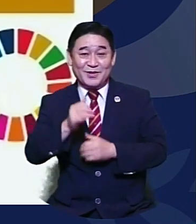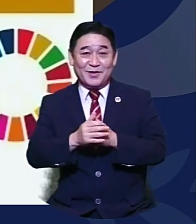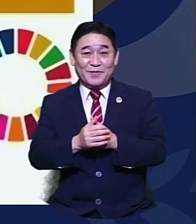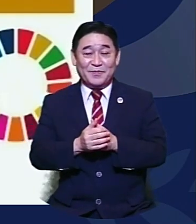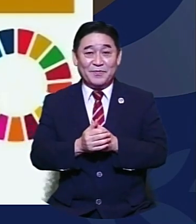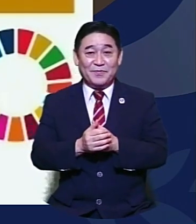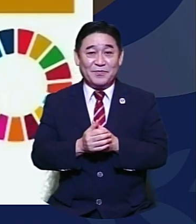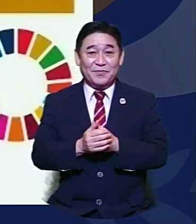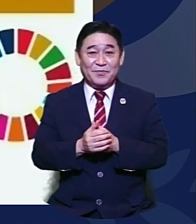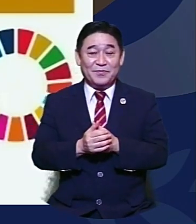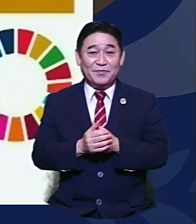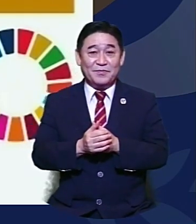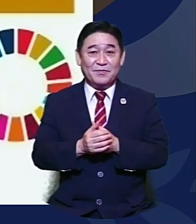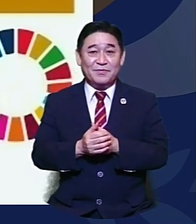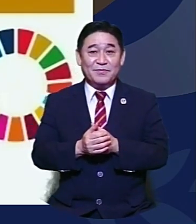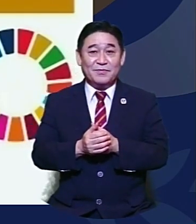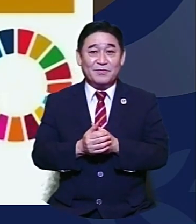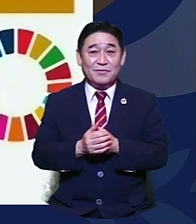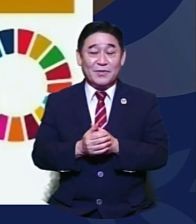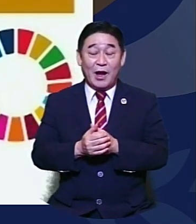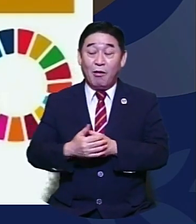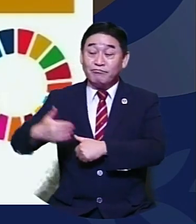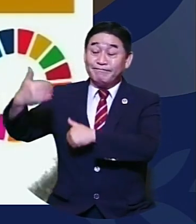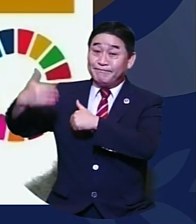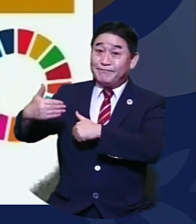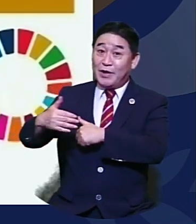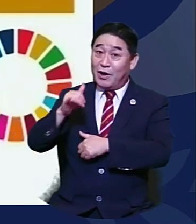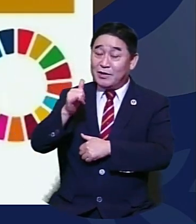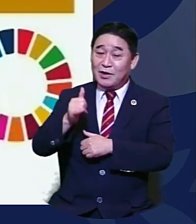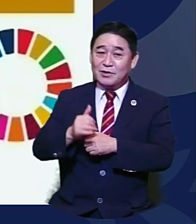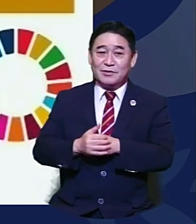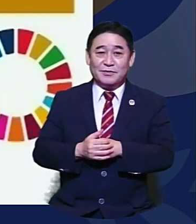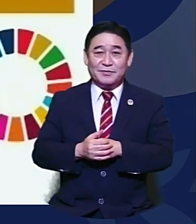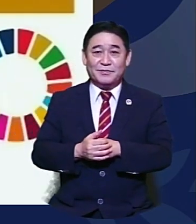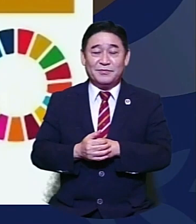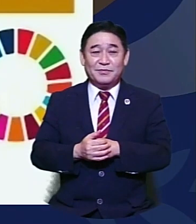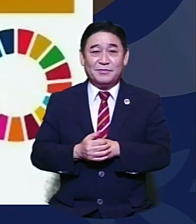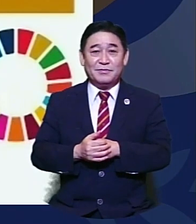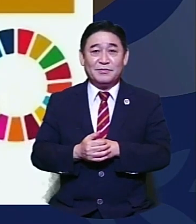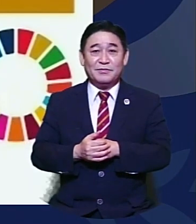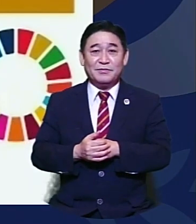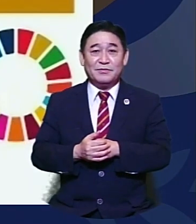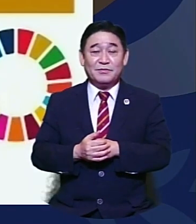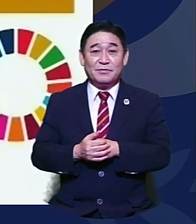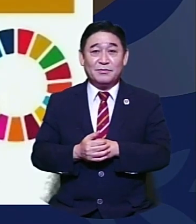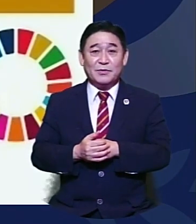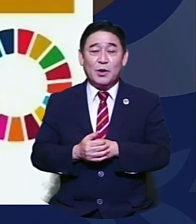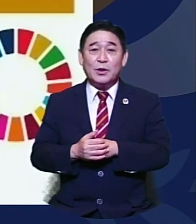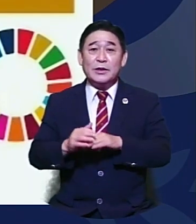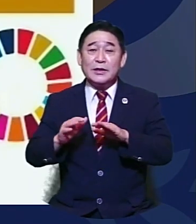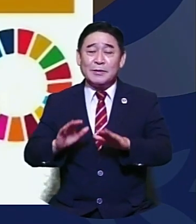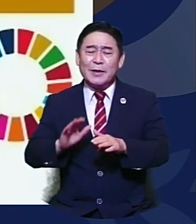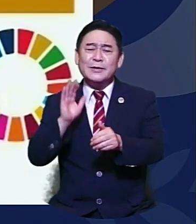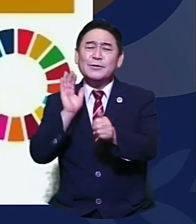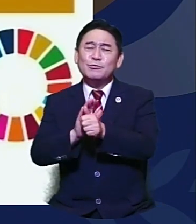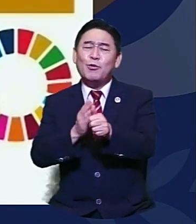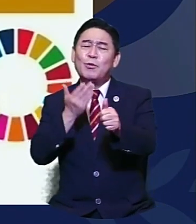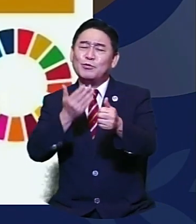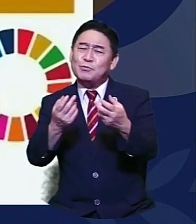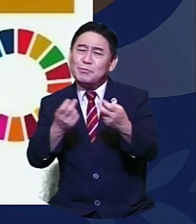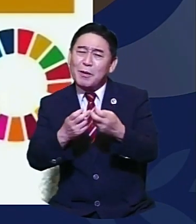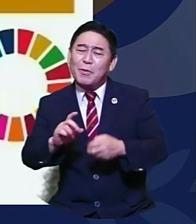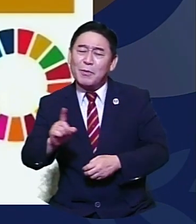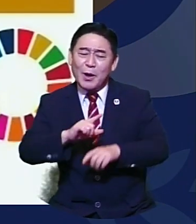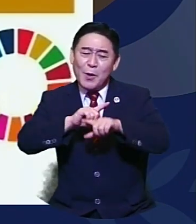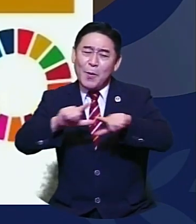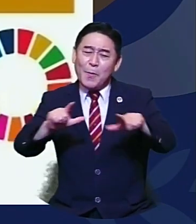recommendations in the space of, can we broaden the base of contributions? Can we reform universal service and universal